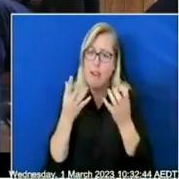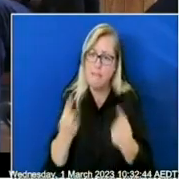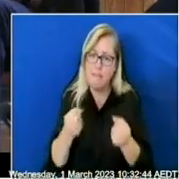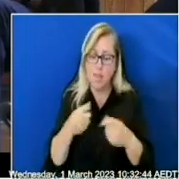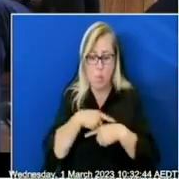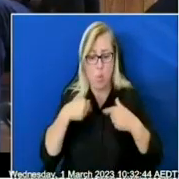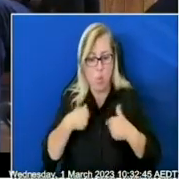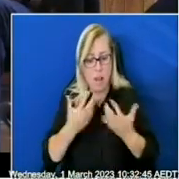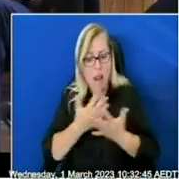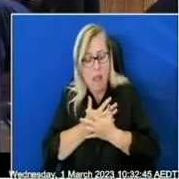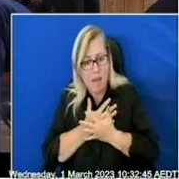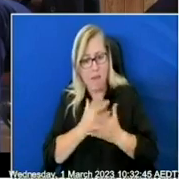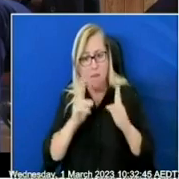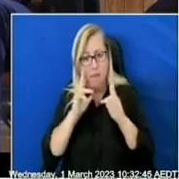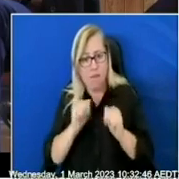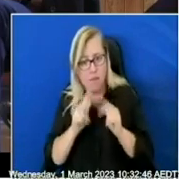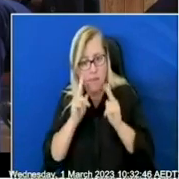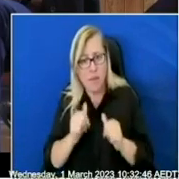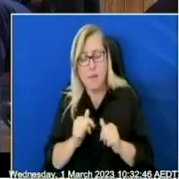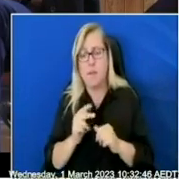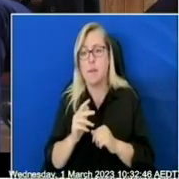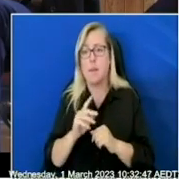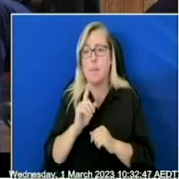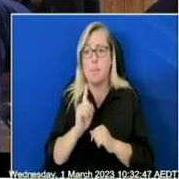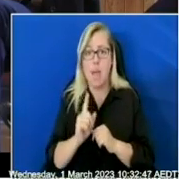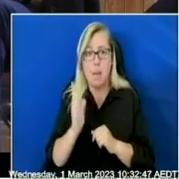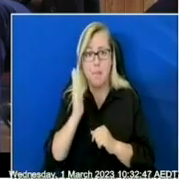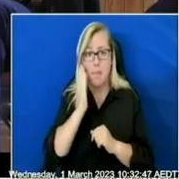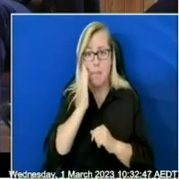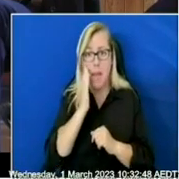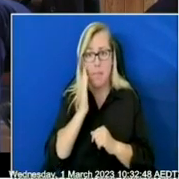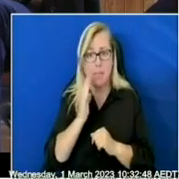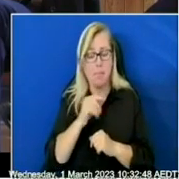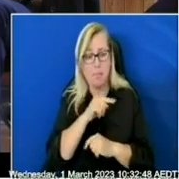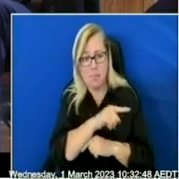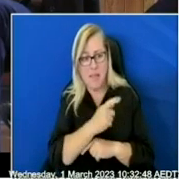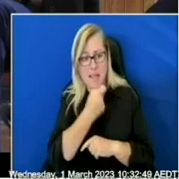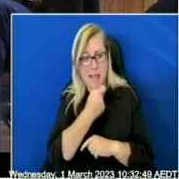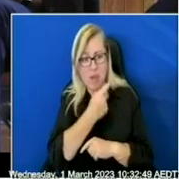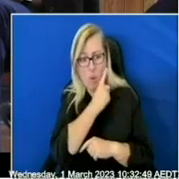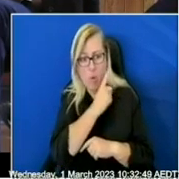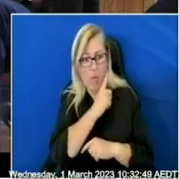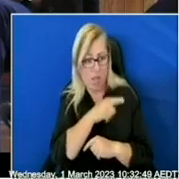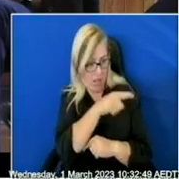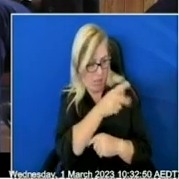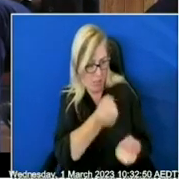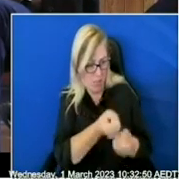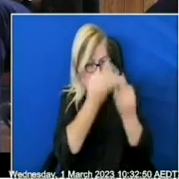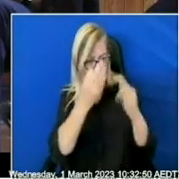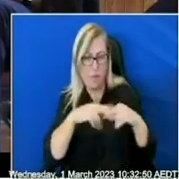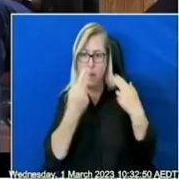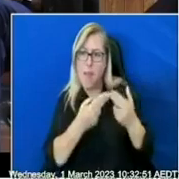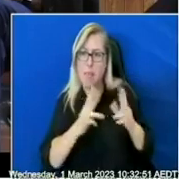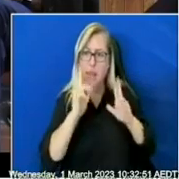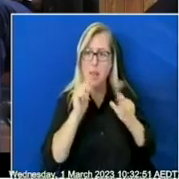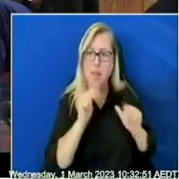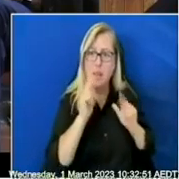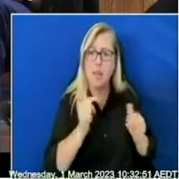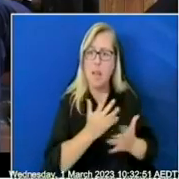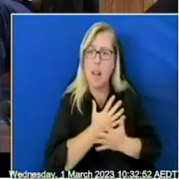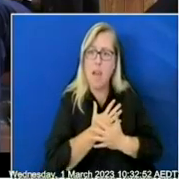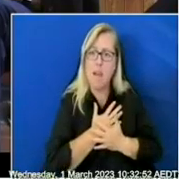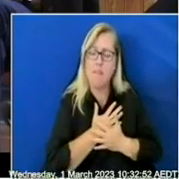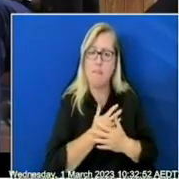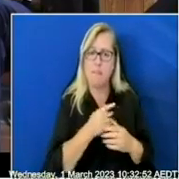girl, she didn't have any of that. And once she got out to the, her and Uncle Ronnie and Auntie Gore got to Ballarat, because